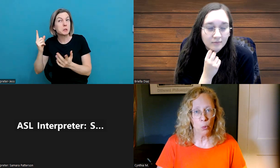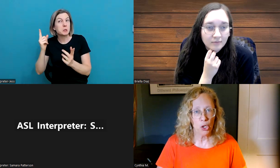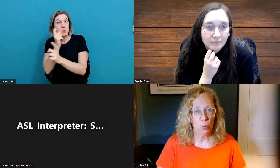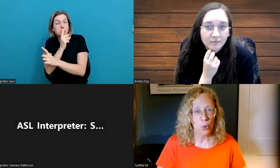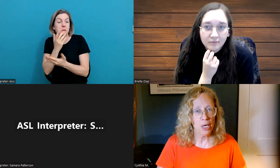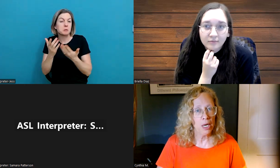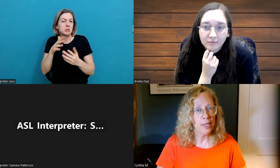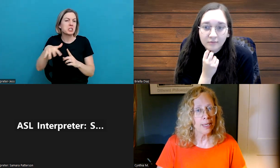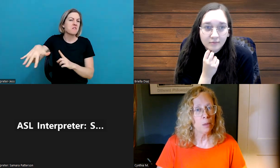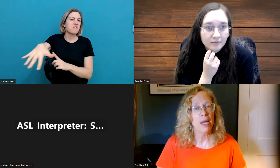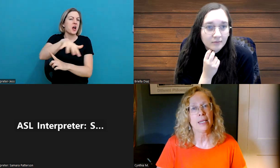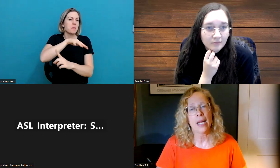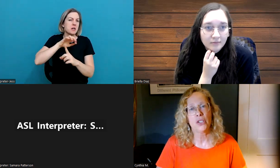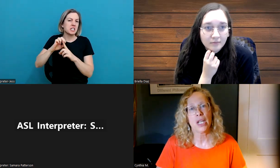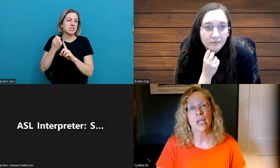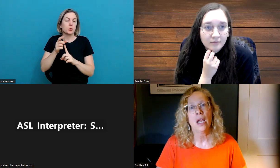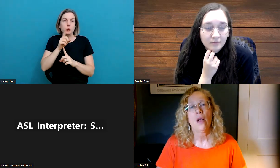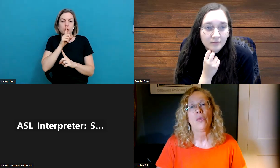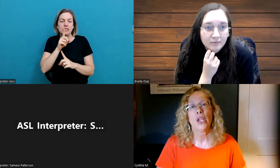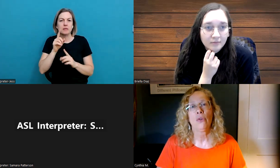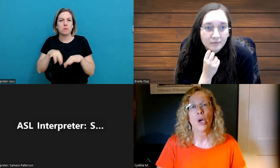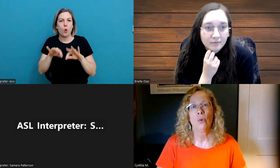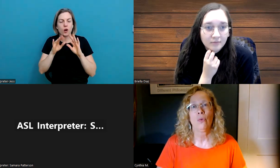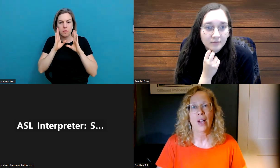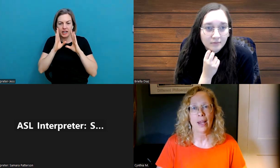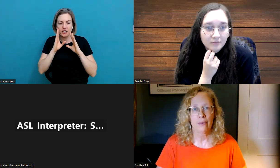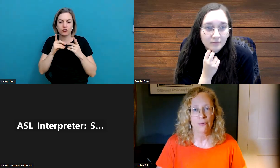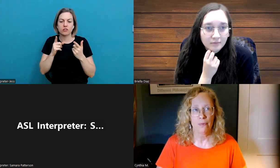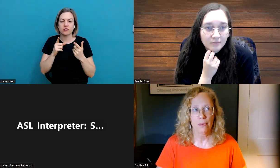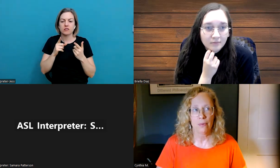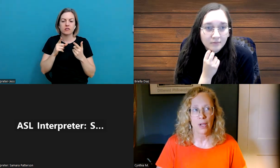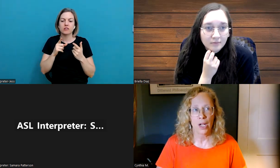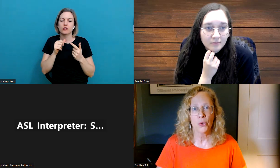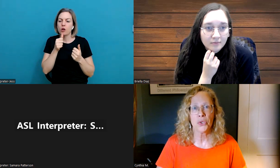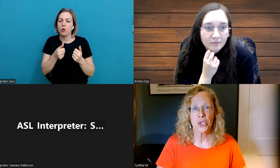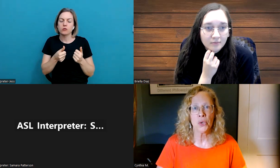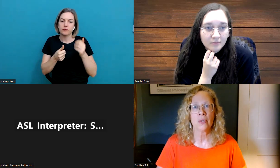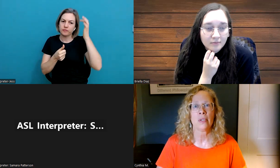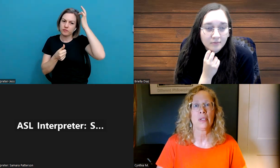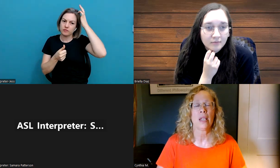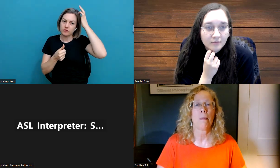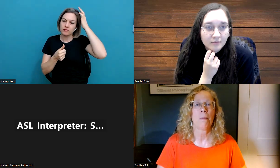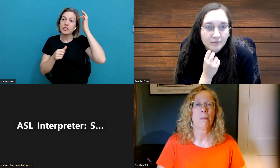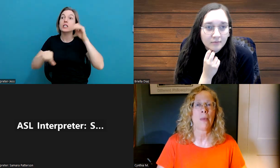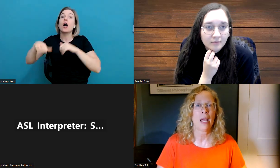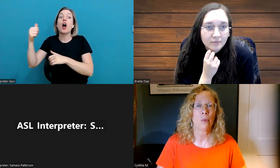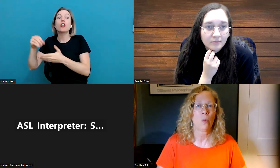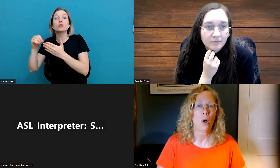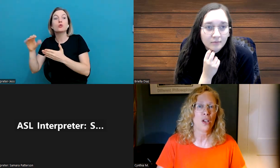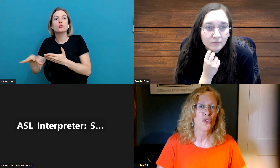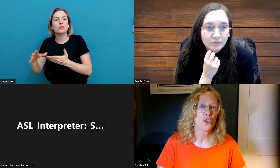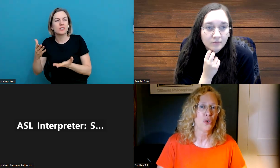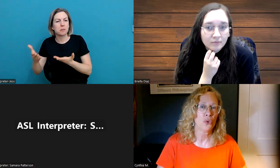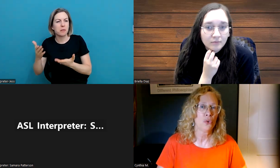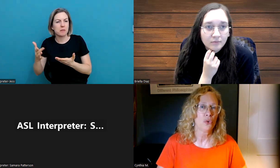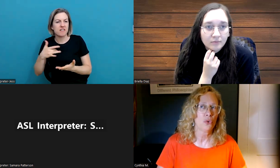environment where you really need to pay attention that you don't find other students that might